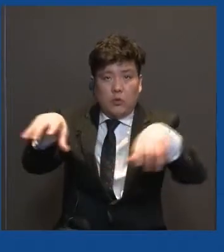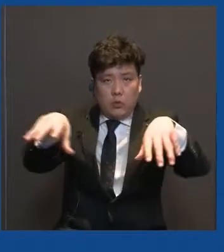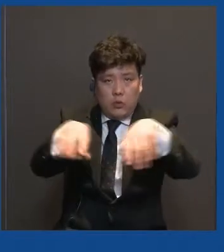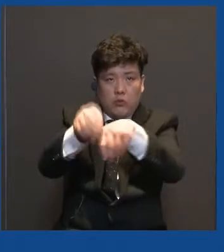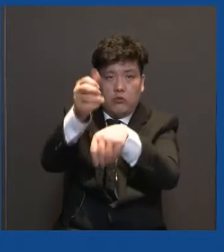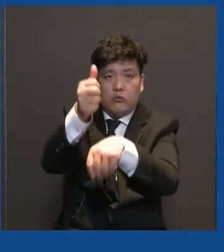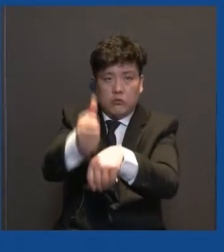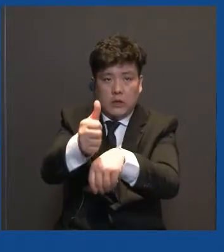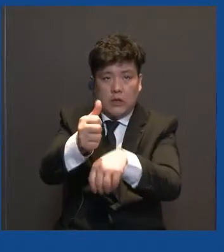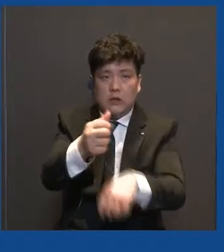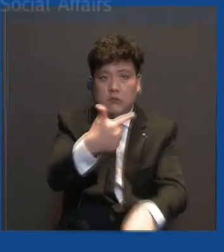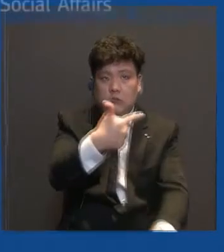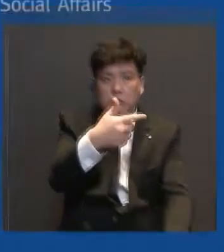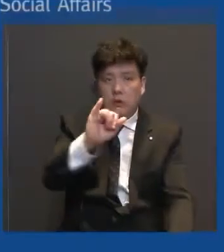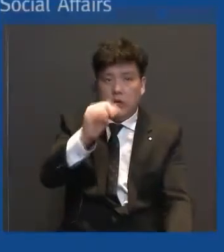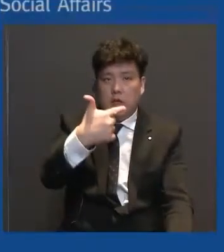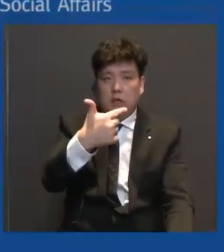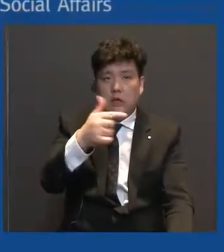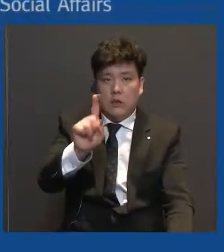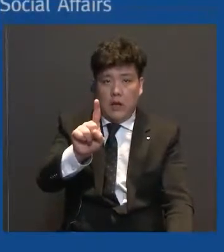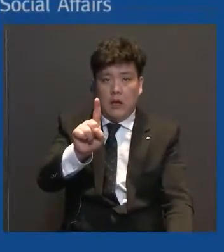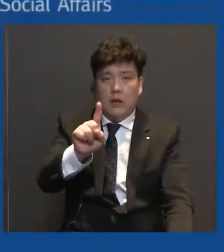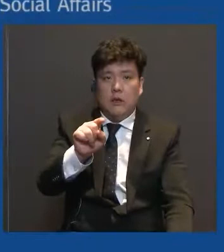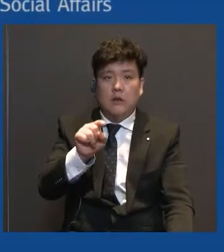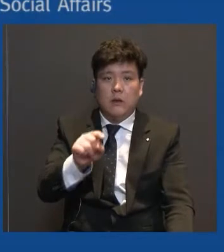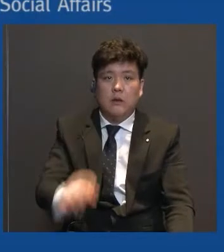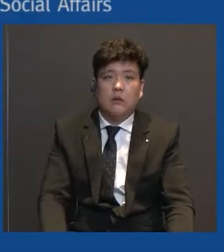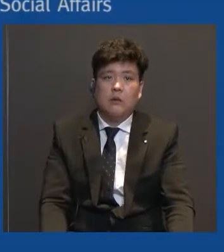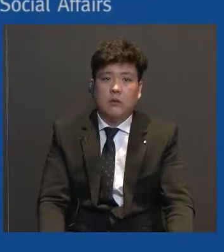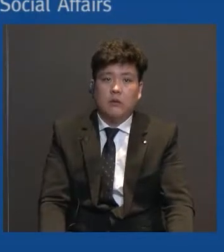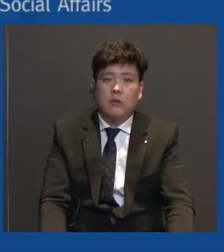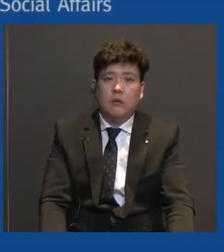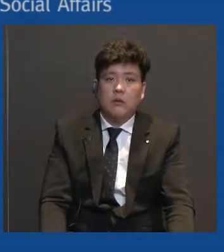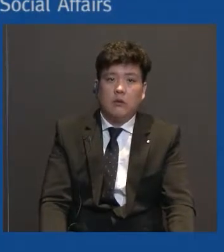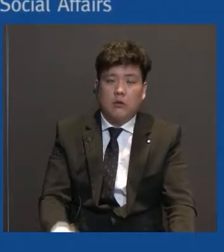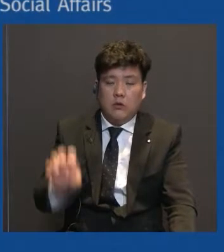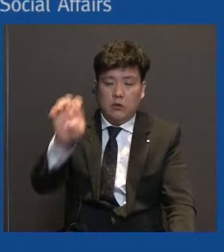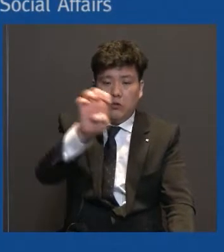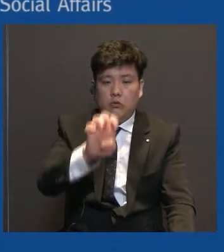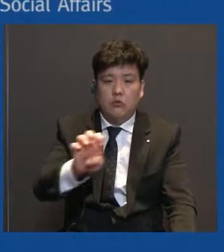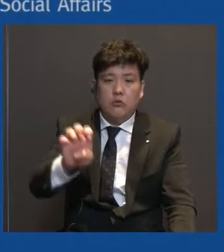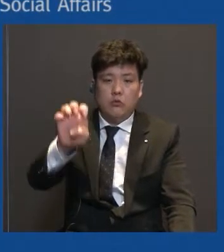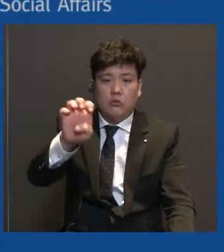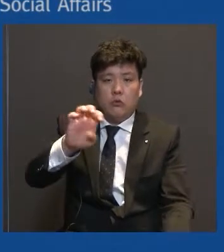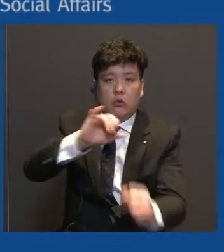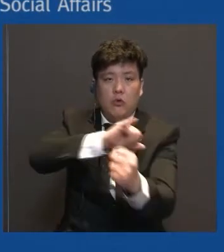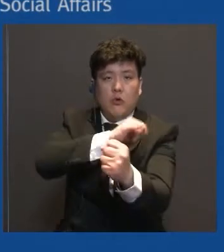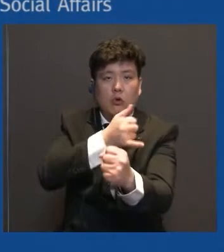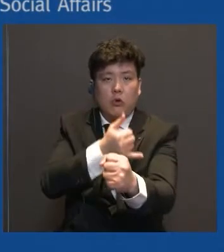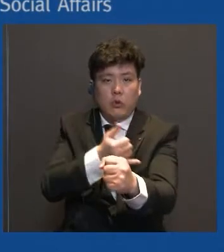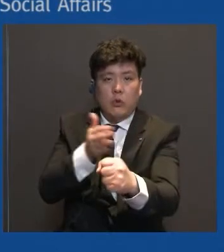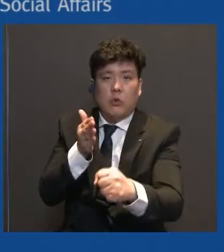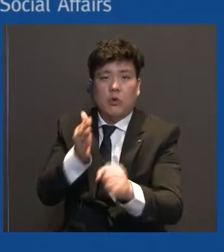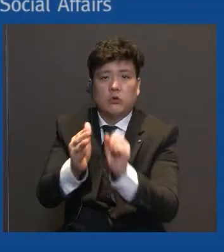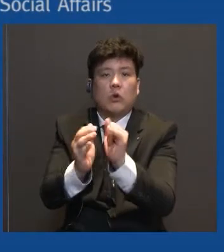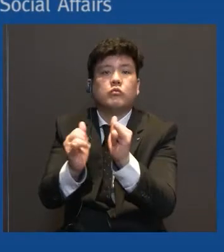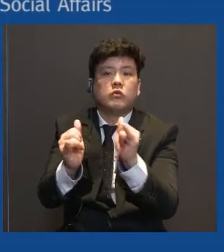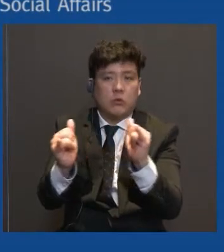GEORGANTZI, Policy Coordinator, Human Rights and Non-Discrimination Age Platform